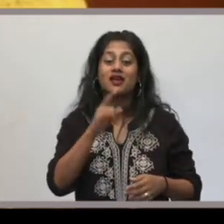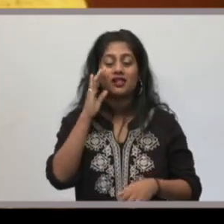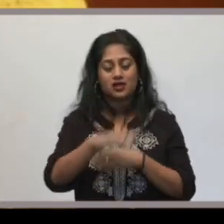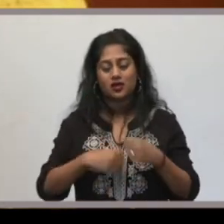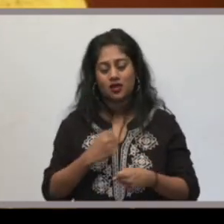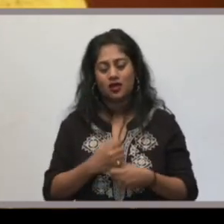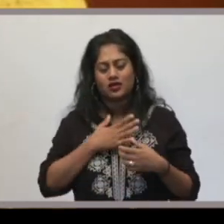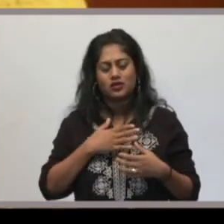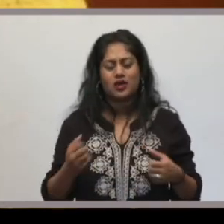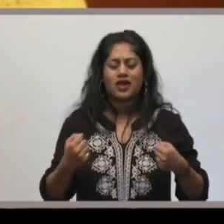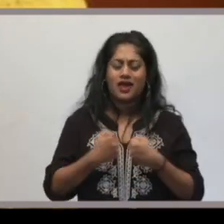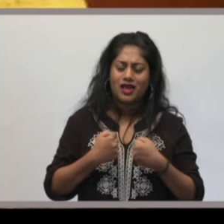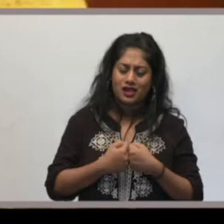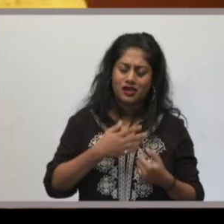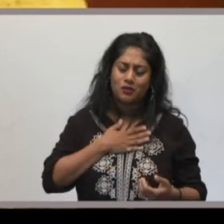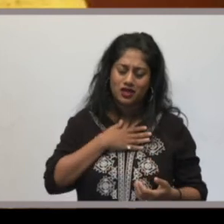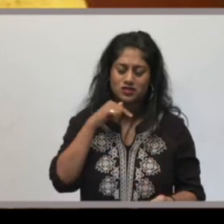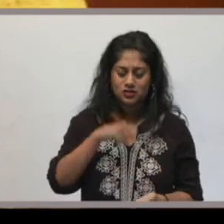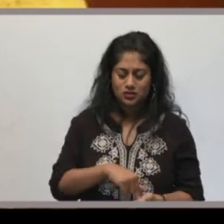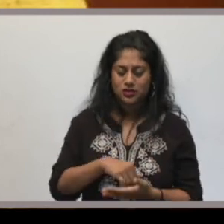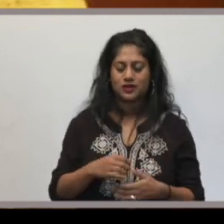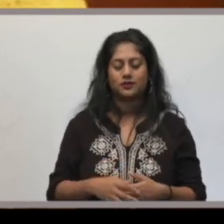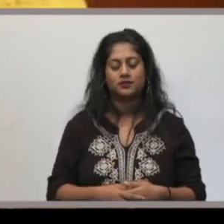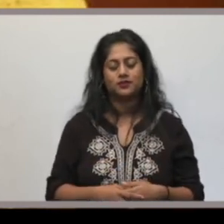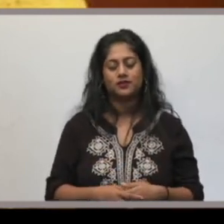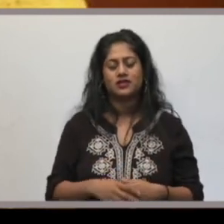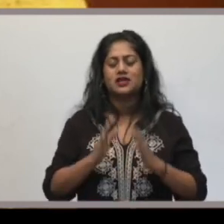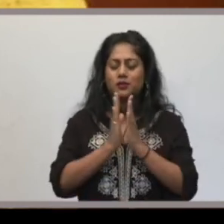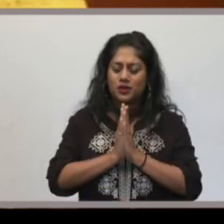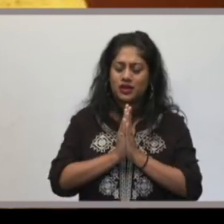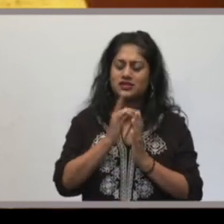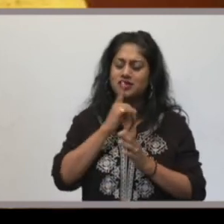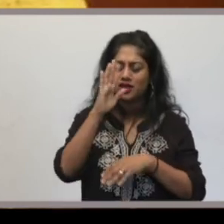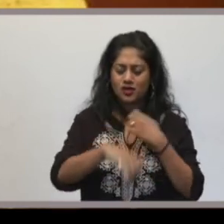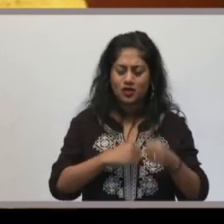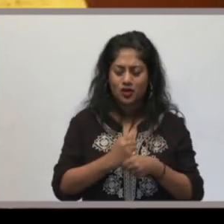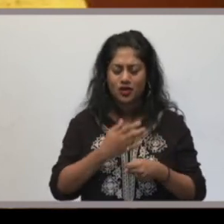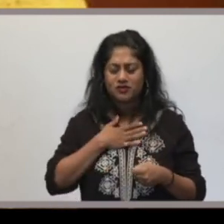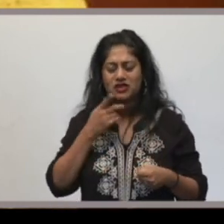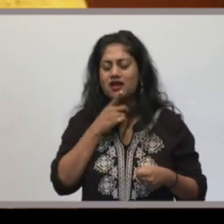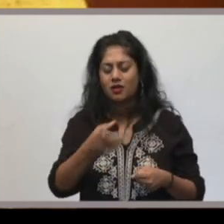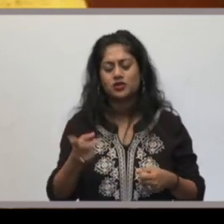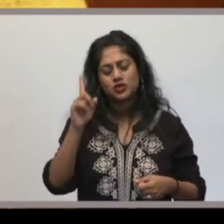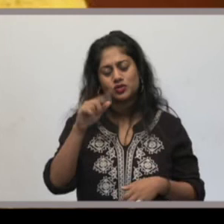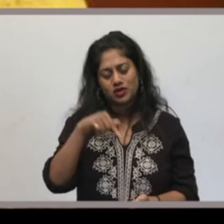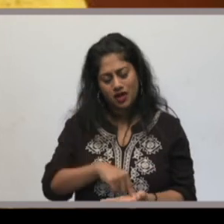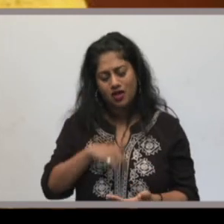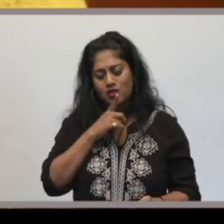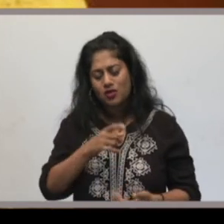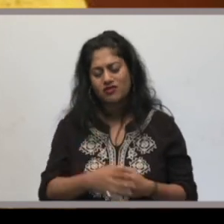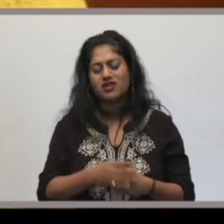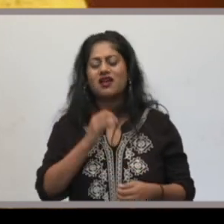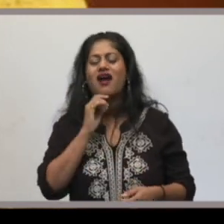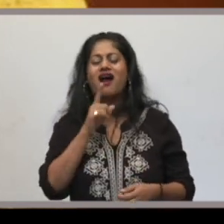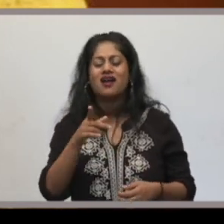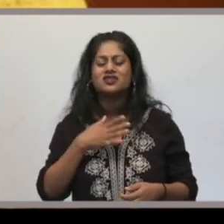but mean it from your heart and God will honor your prayer. Say, dear Lord Jesus, I come to you now.